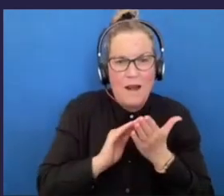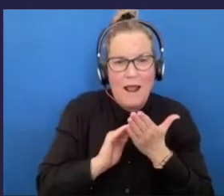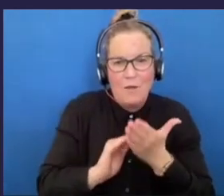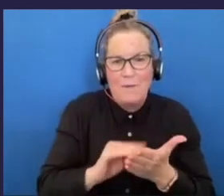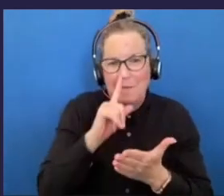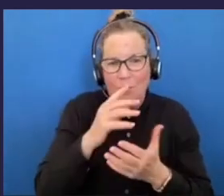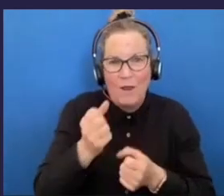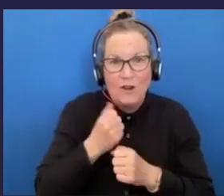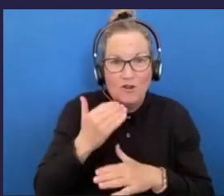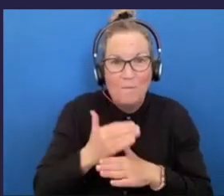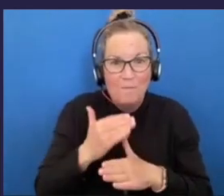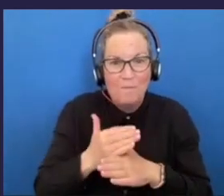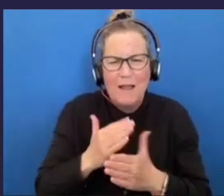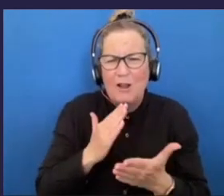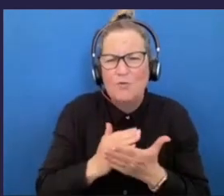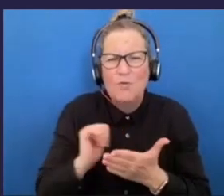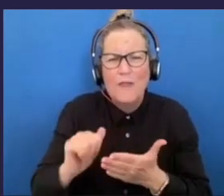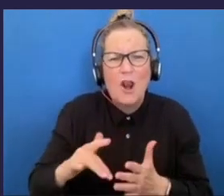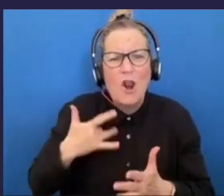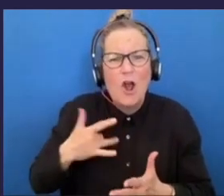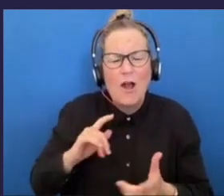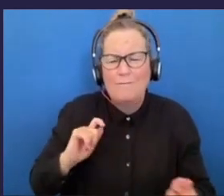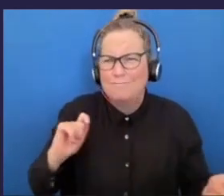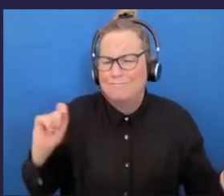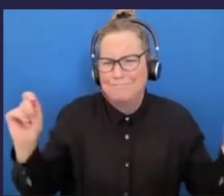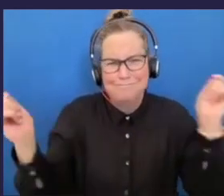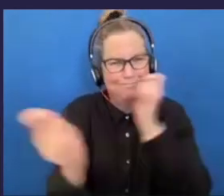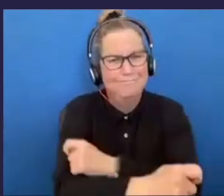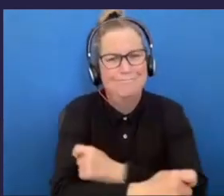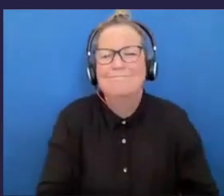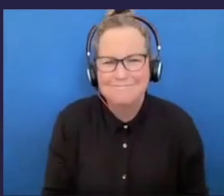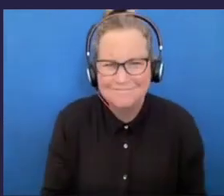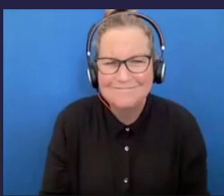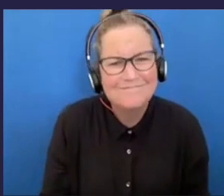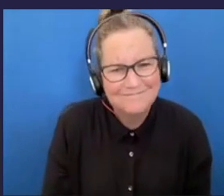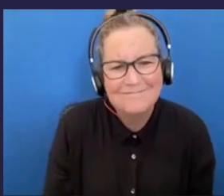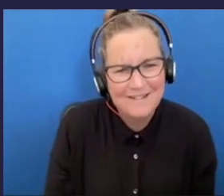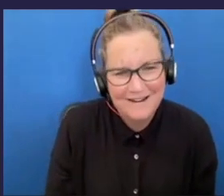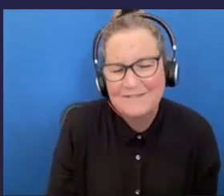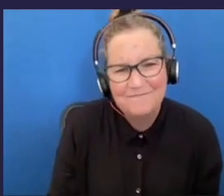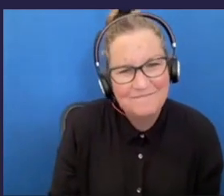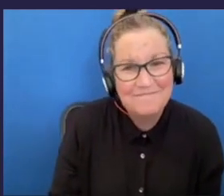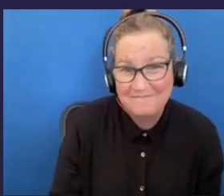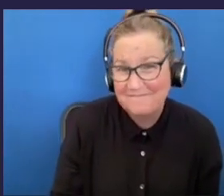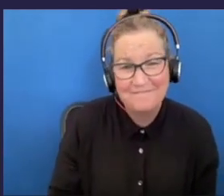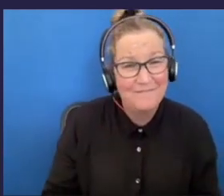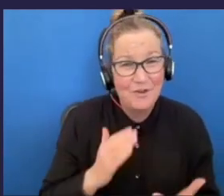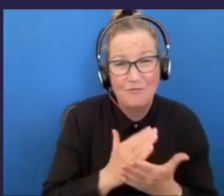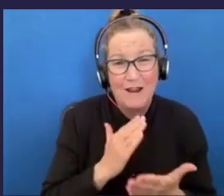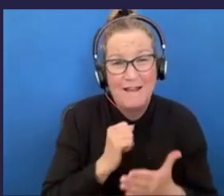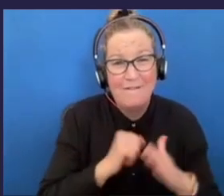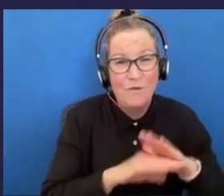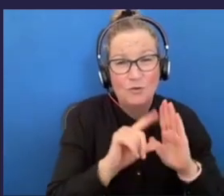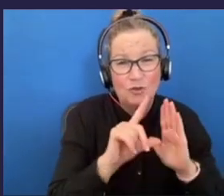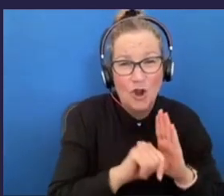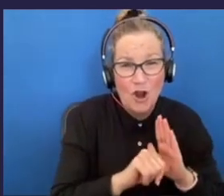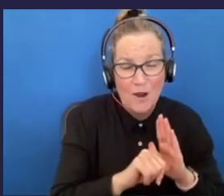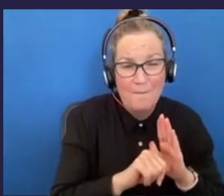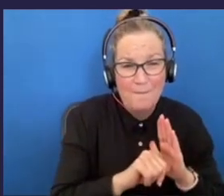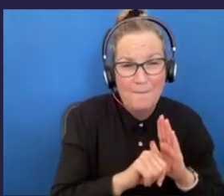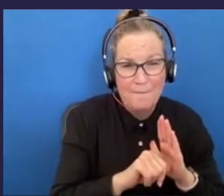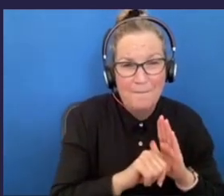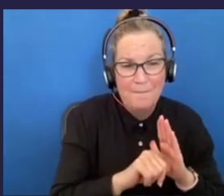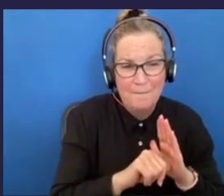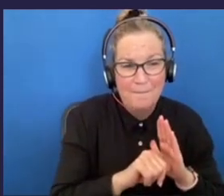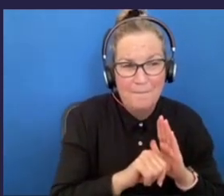is how transformative they've been. We've really seen people, who have moved from full-time in day programs to out in the open